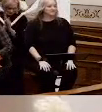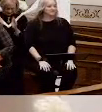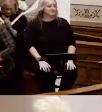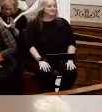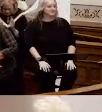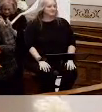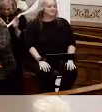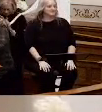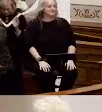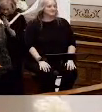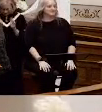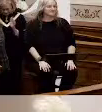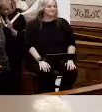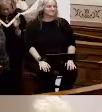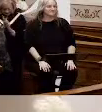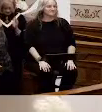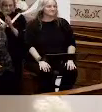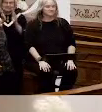Don.